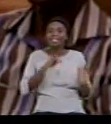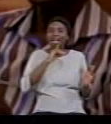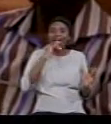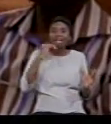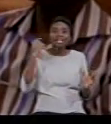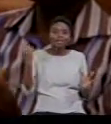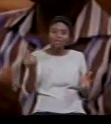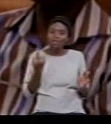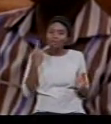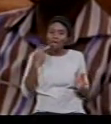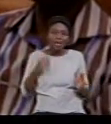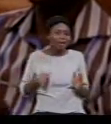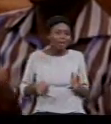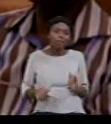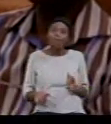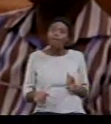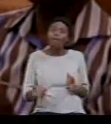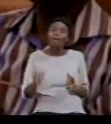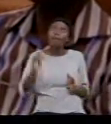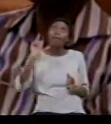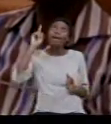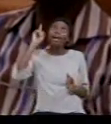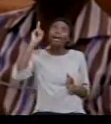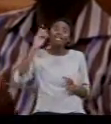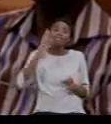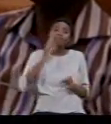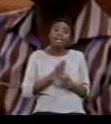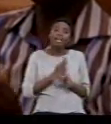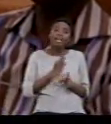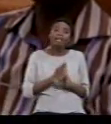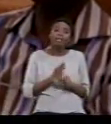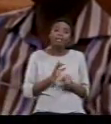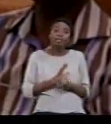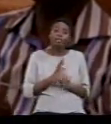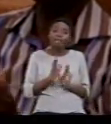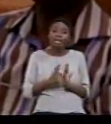faithfulness is forevermore. His